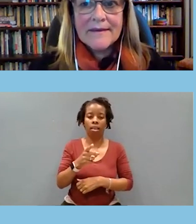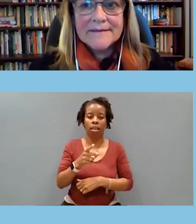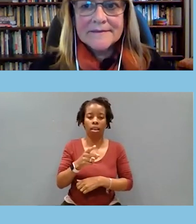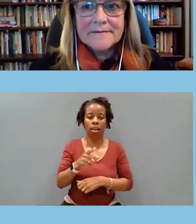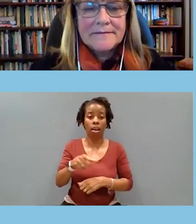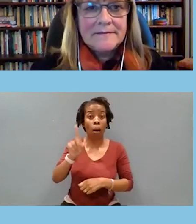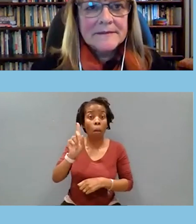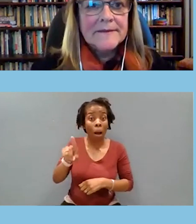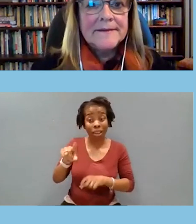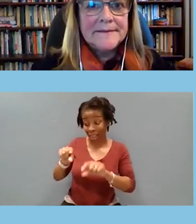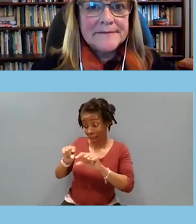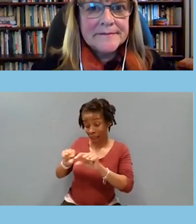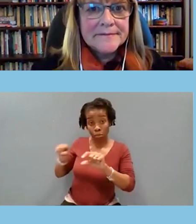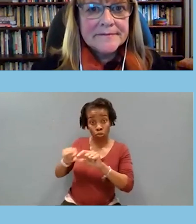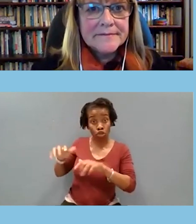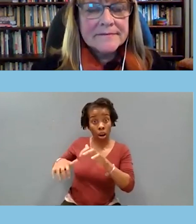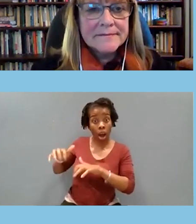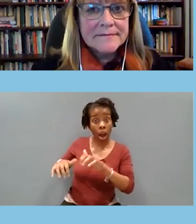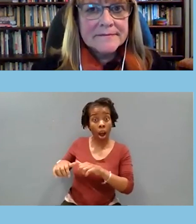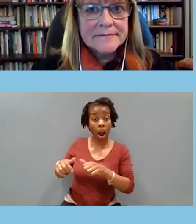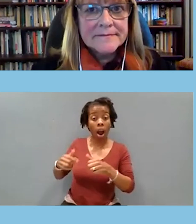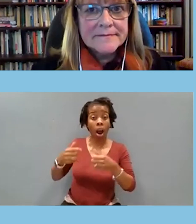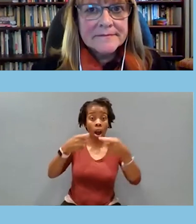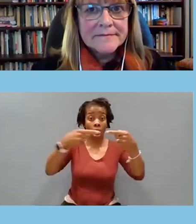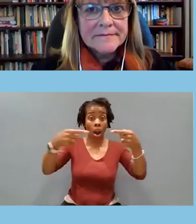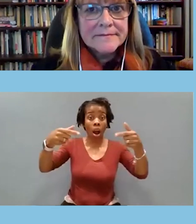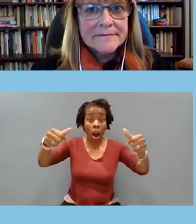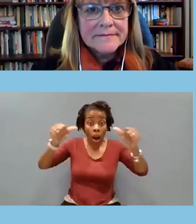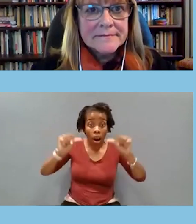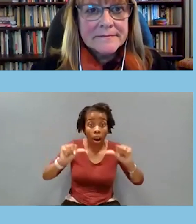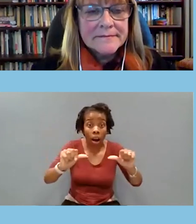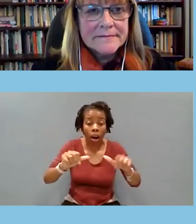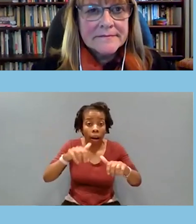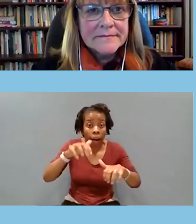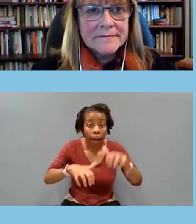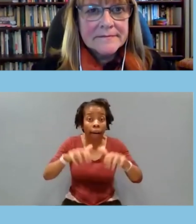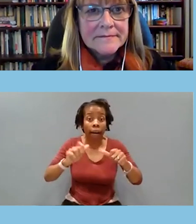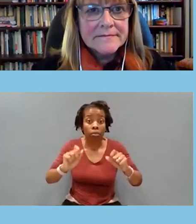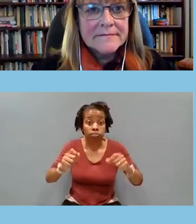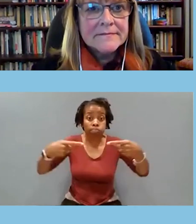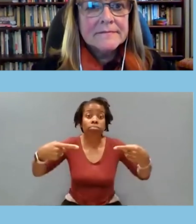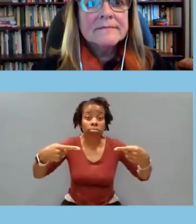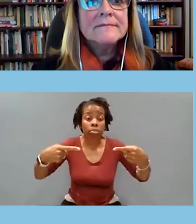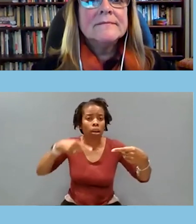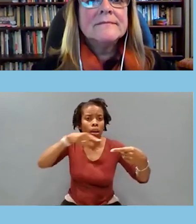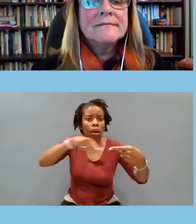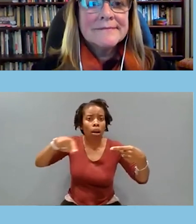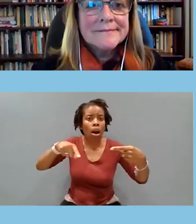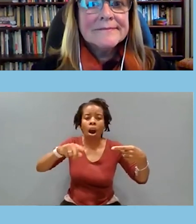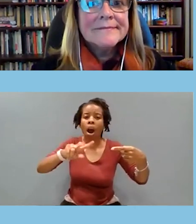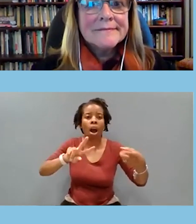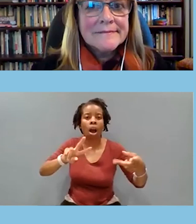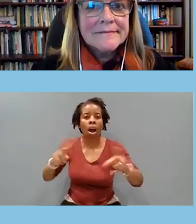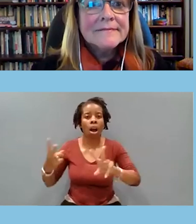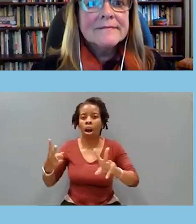new line because they're signaling a change of a conversation,